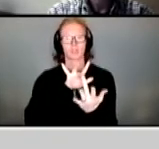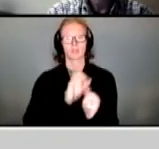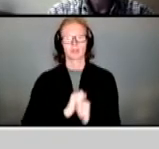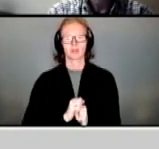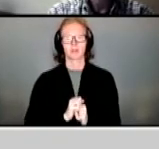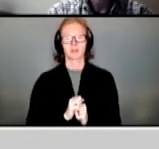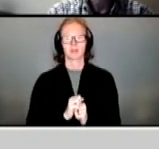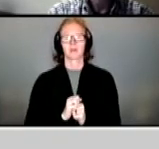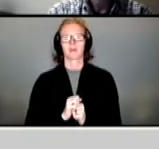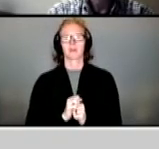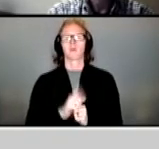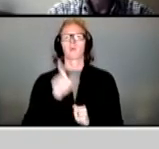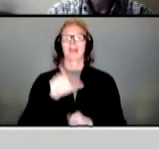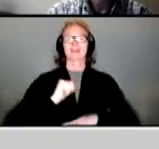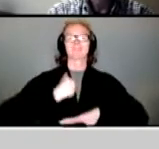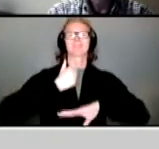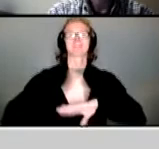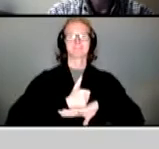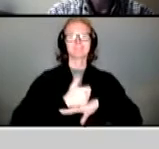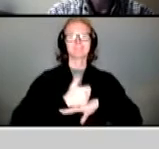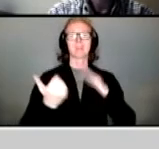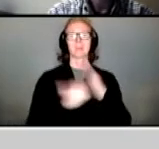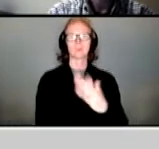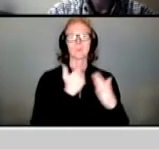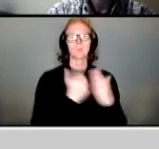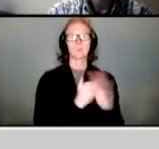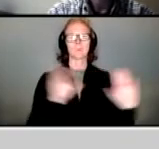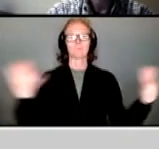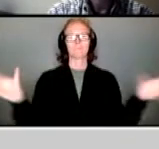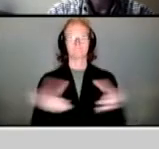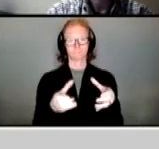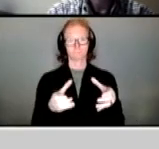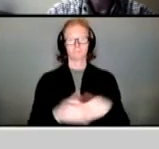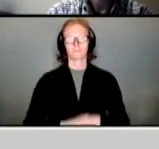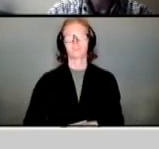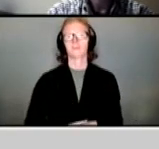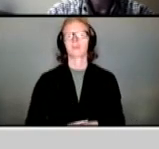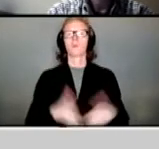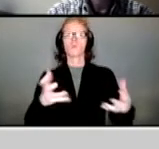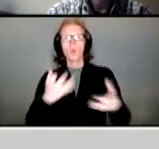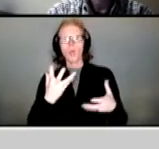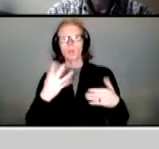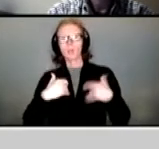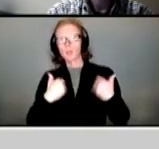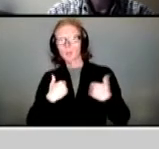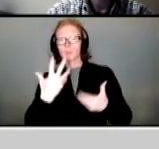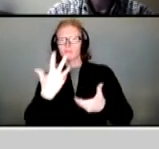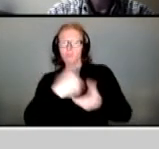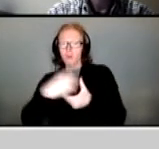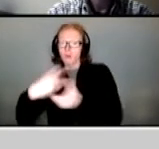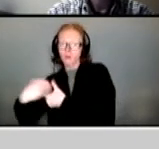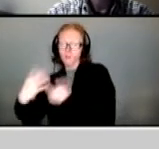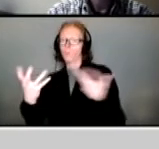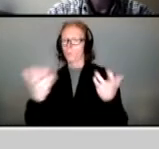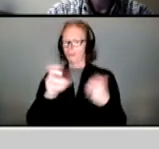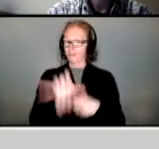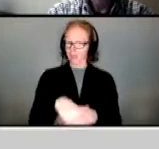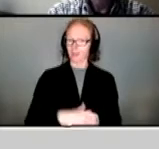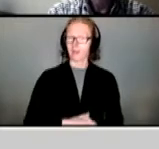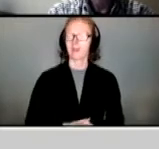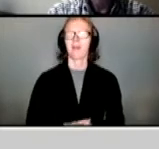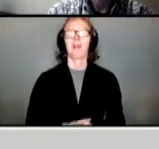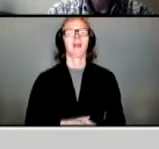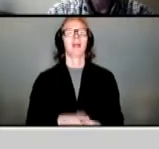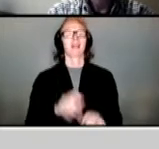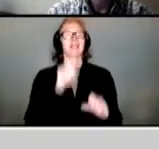we're staging this youth forum, because we want the youth to become involved, and we want the youth